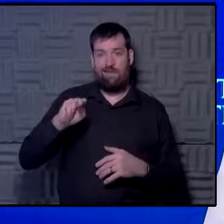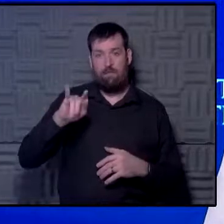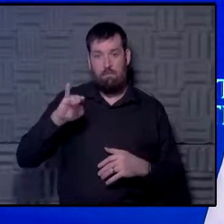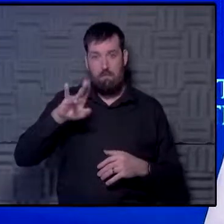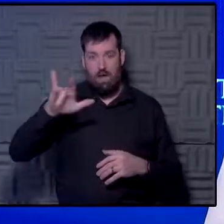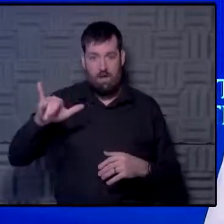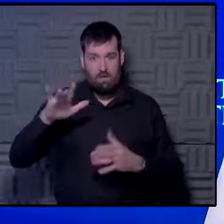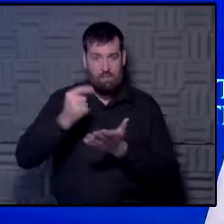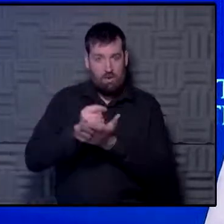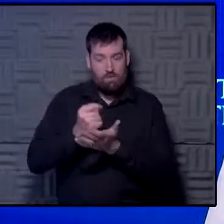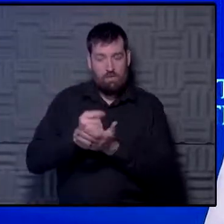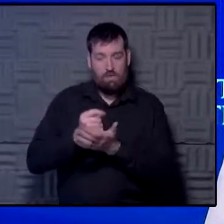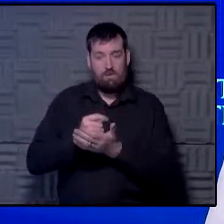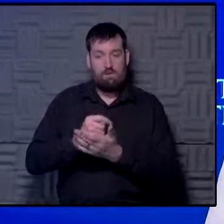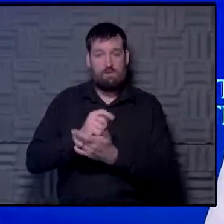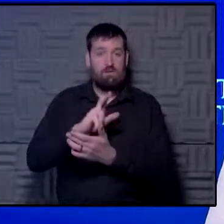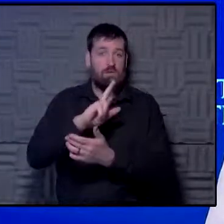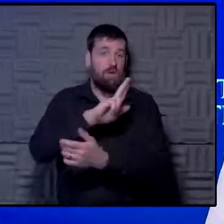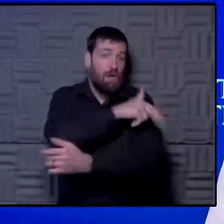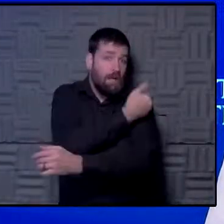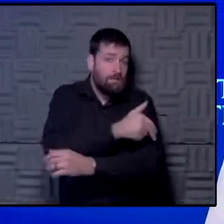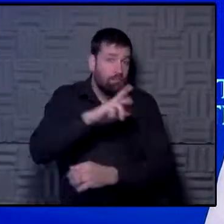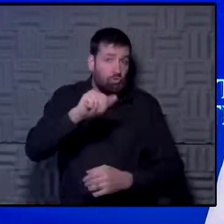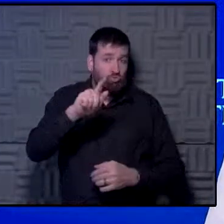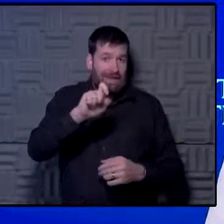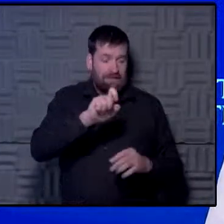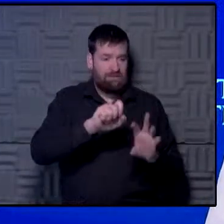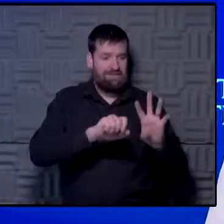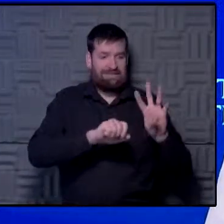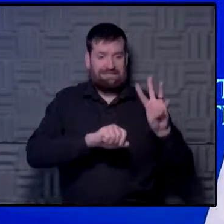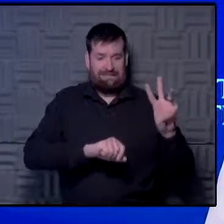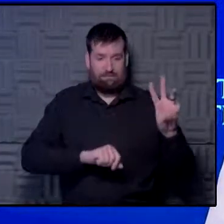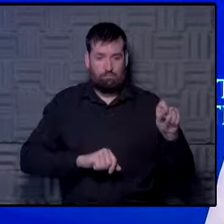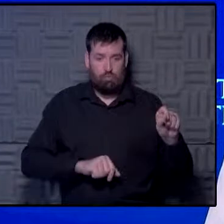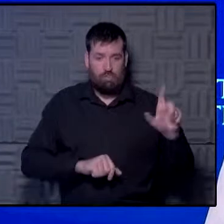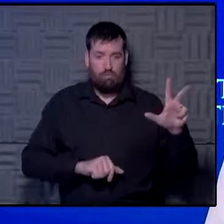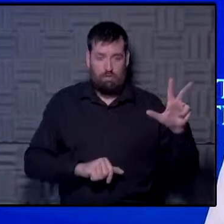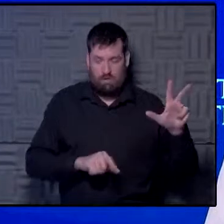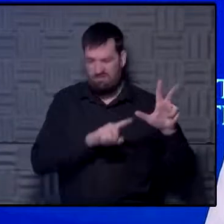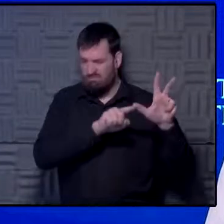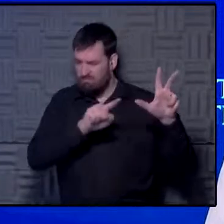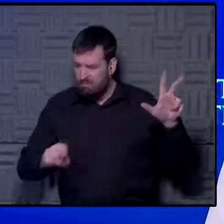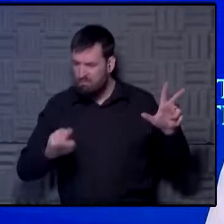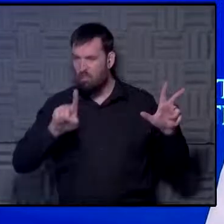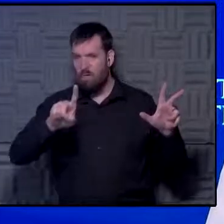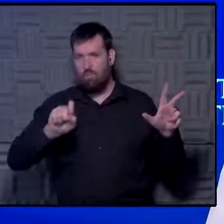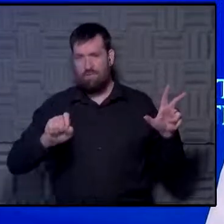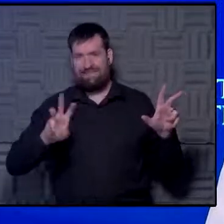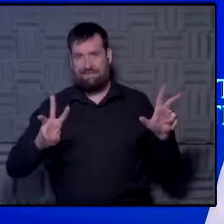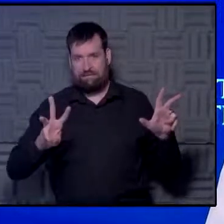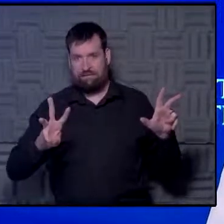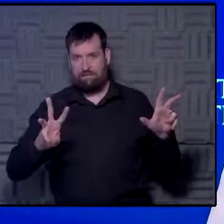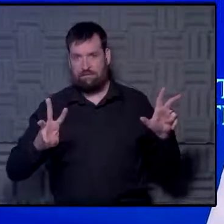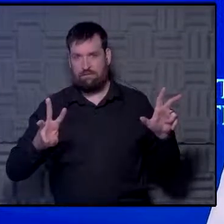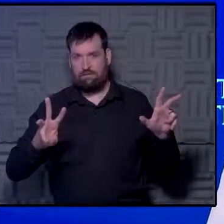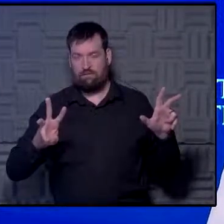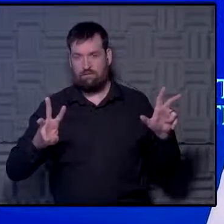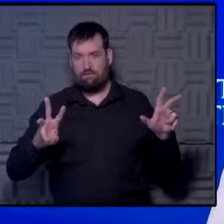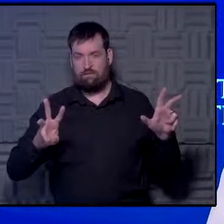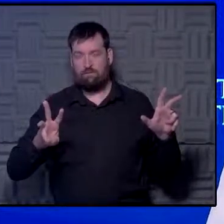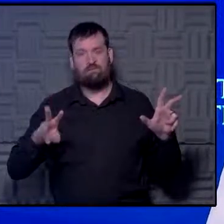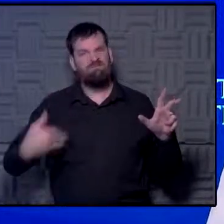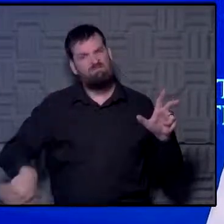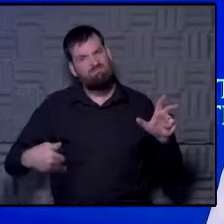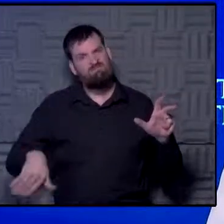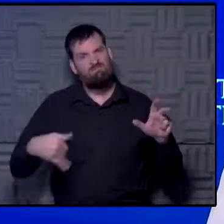therapy lowered the hospitalization rate from 6.3% to 1.6%. Yeah. That's a huge